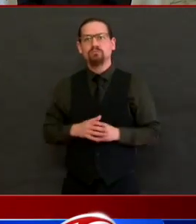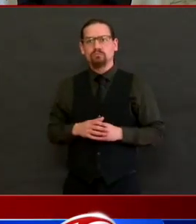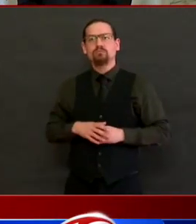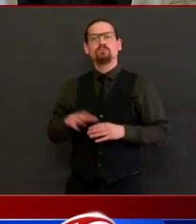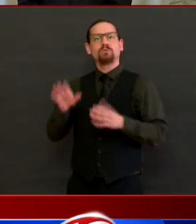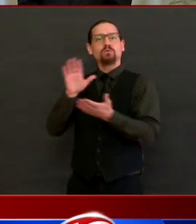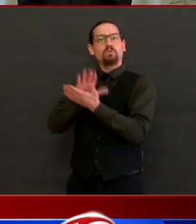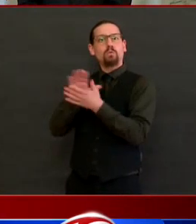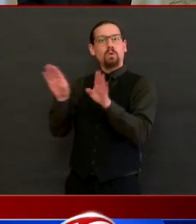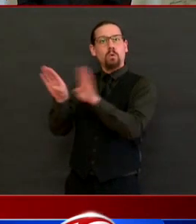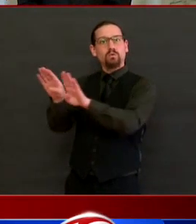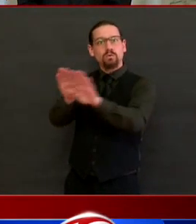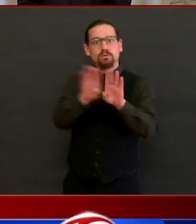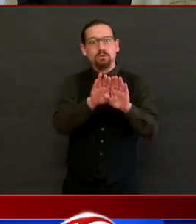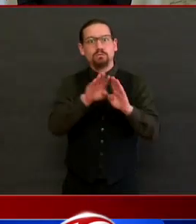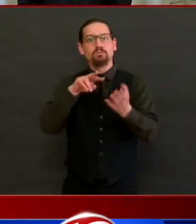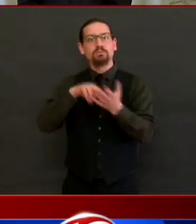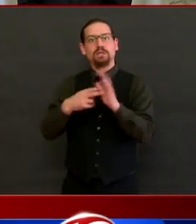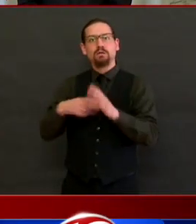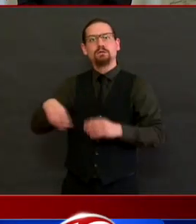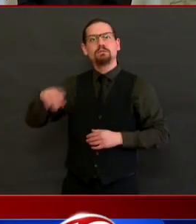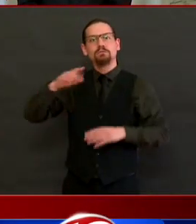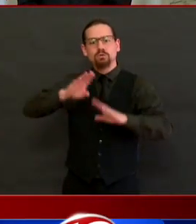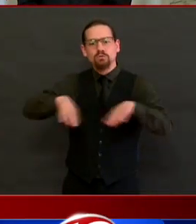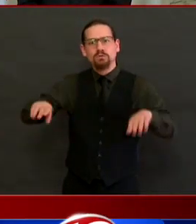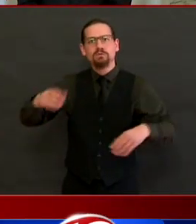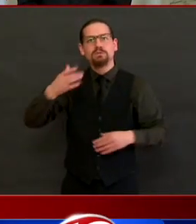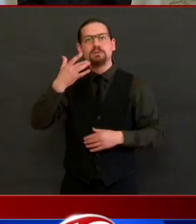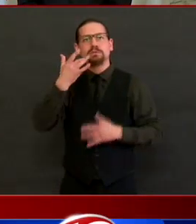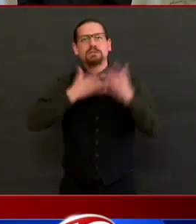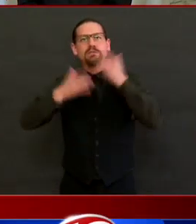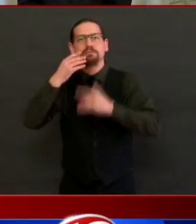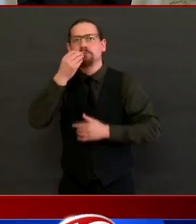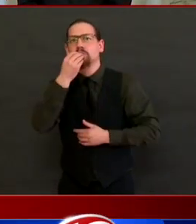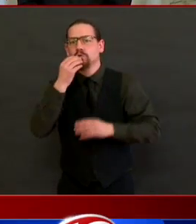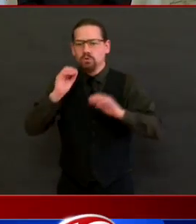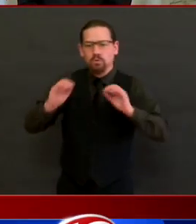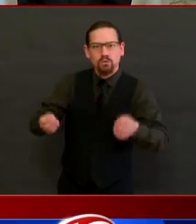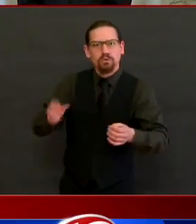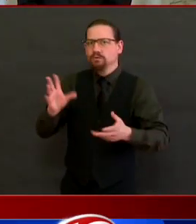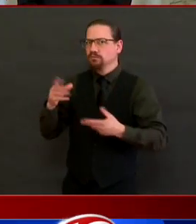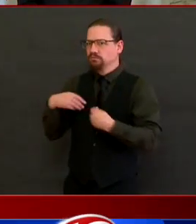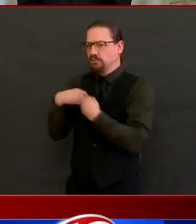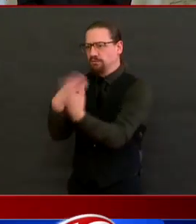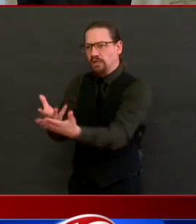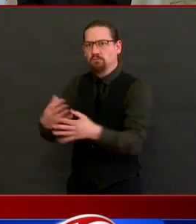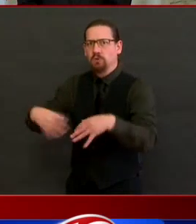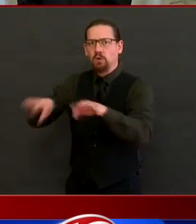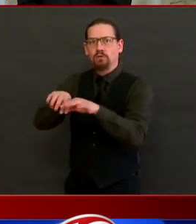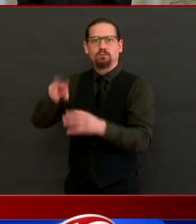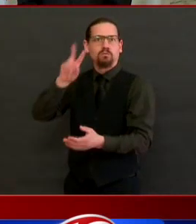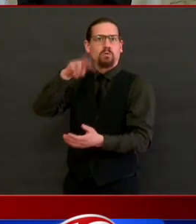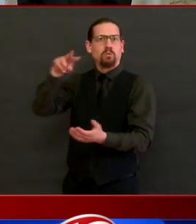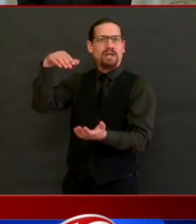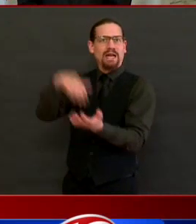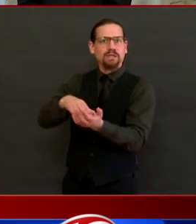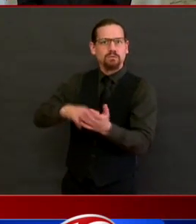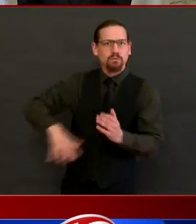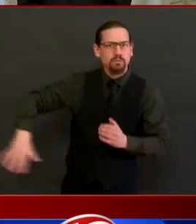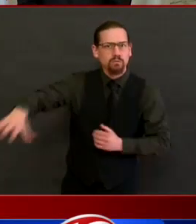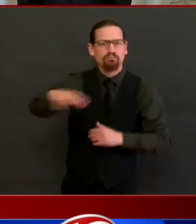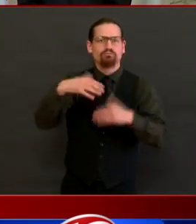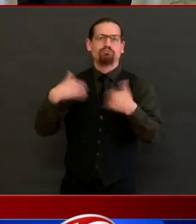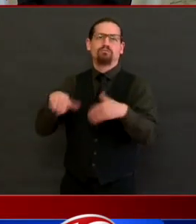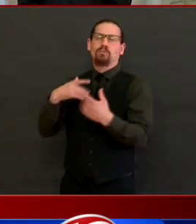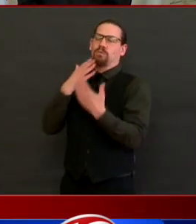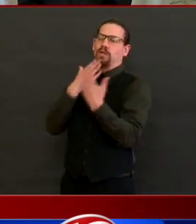you to the mayors, thank you to senior centers, thank you to all of our municipal leaders. We are the mission control, my team and